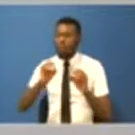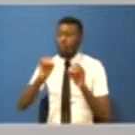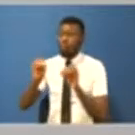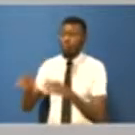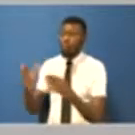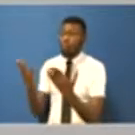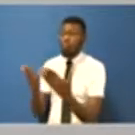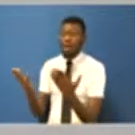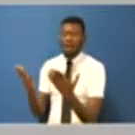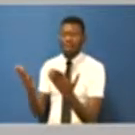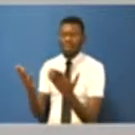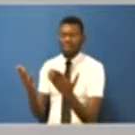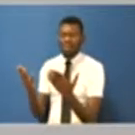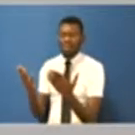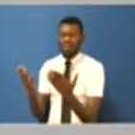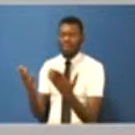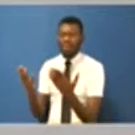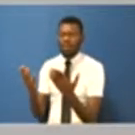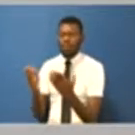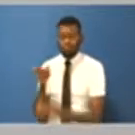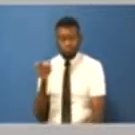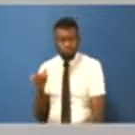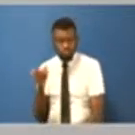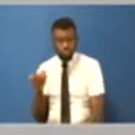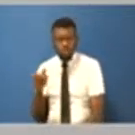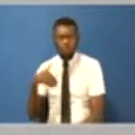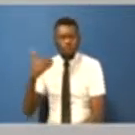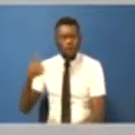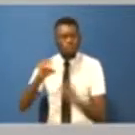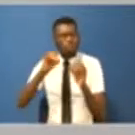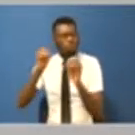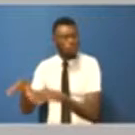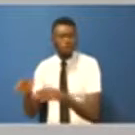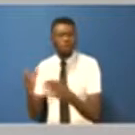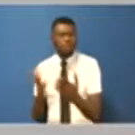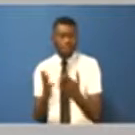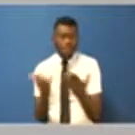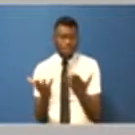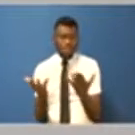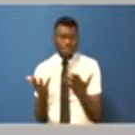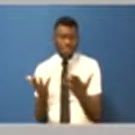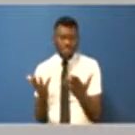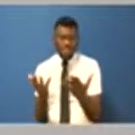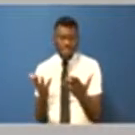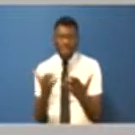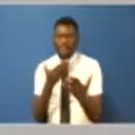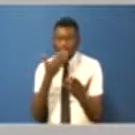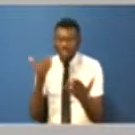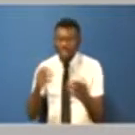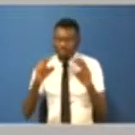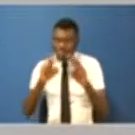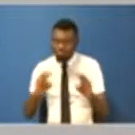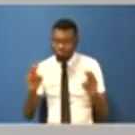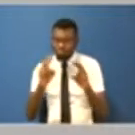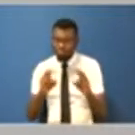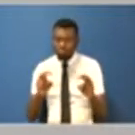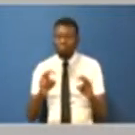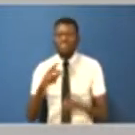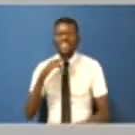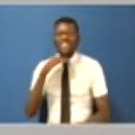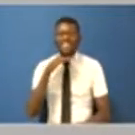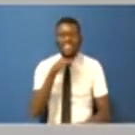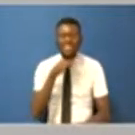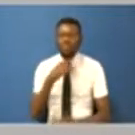dump sites for example is all of it ended up in the dump sites so it's simply about now tracking how much garbage